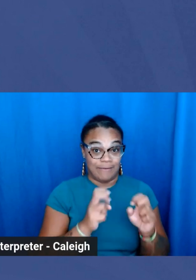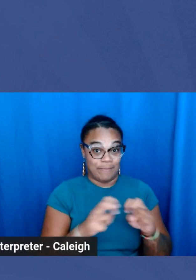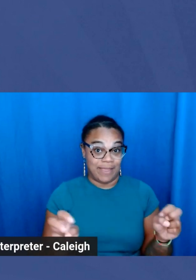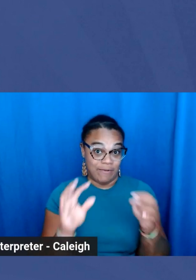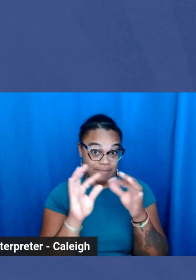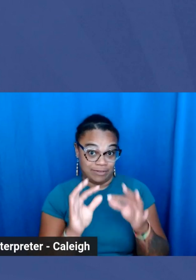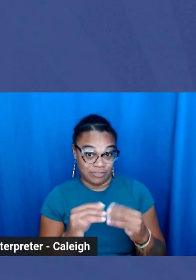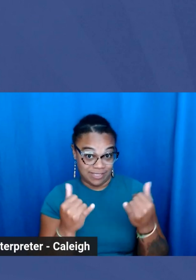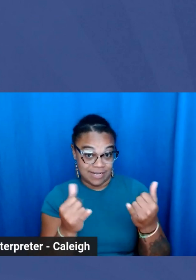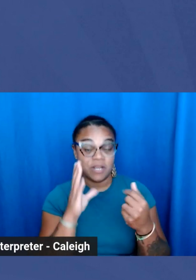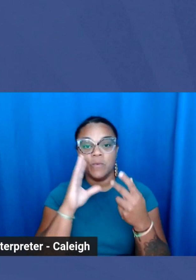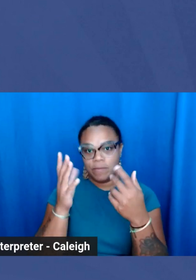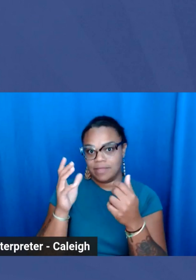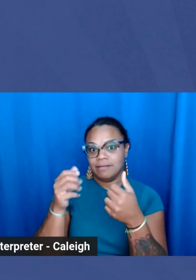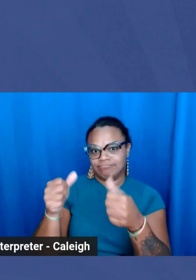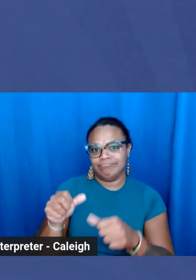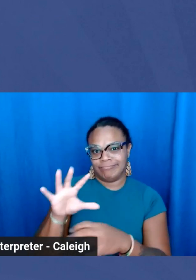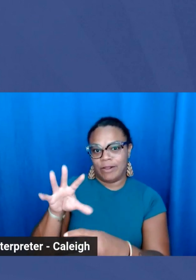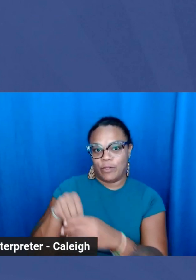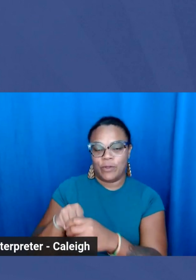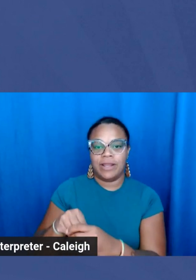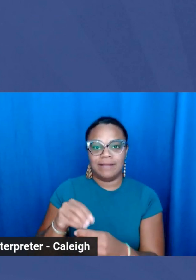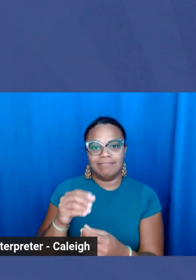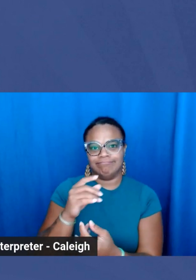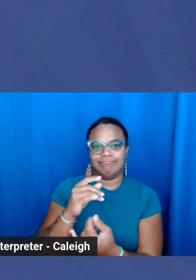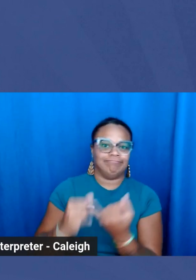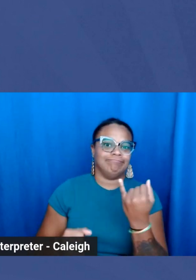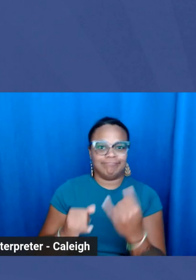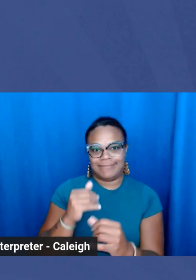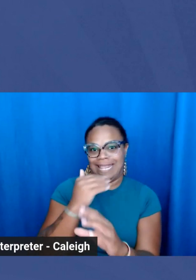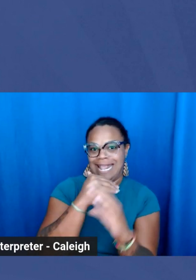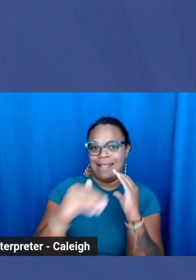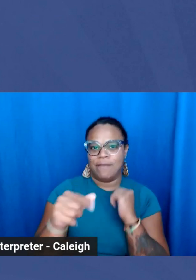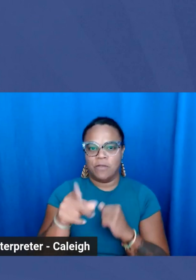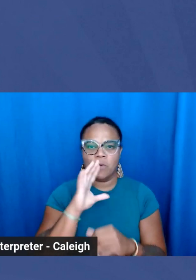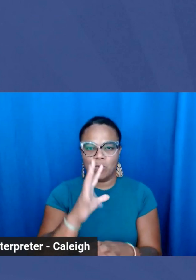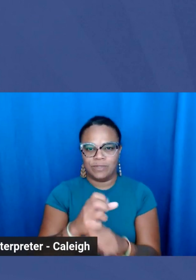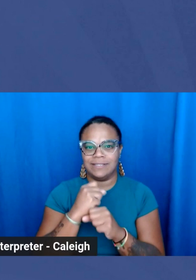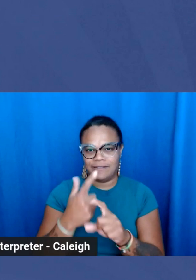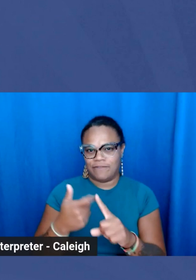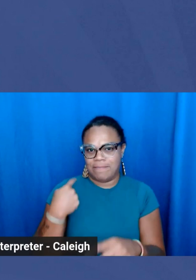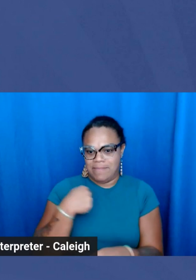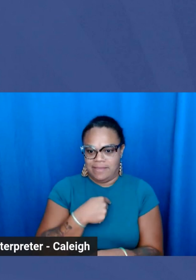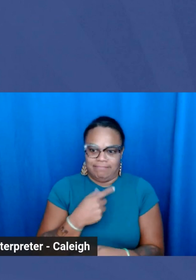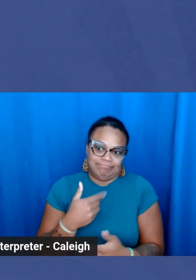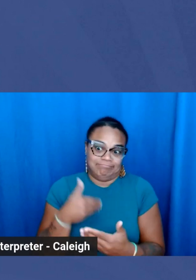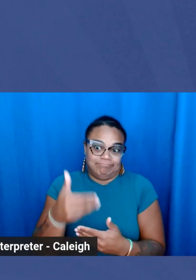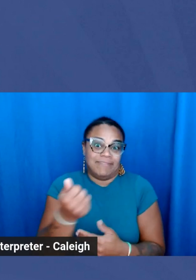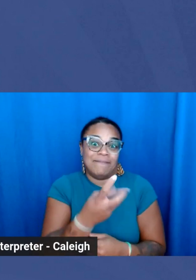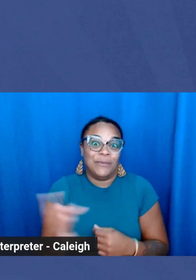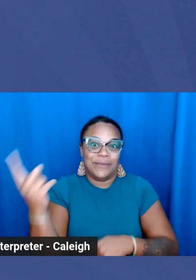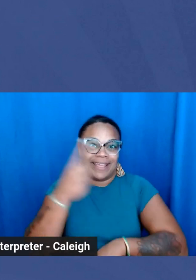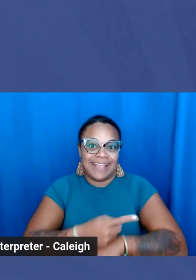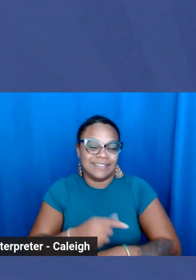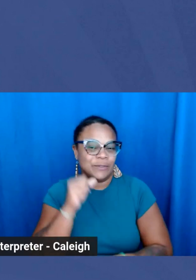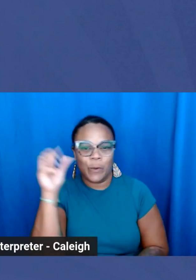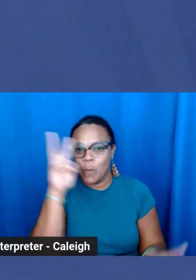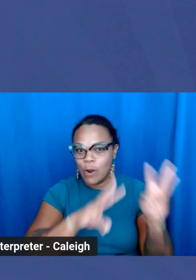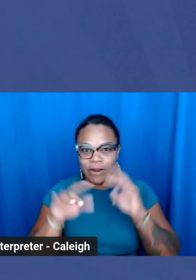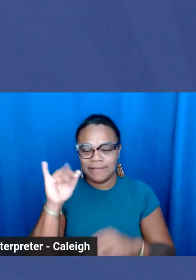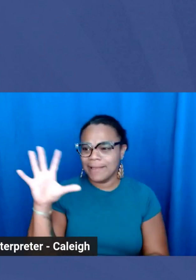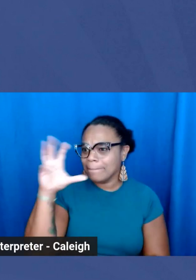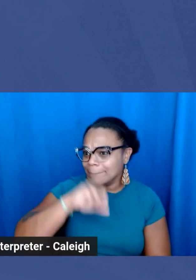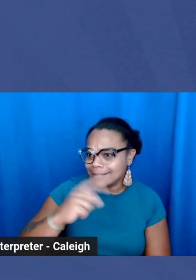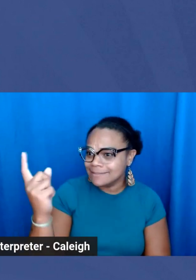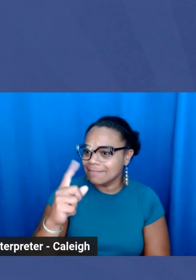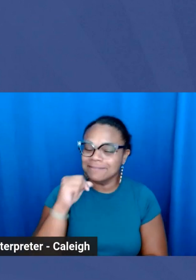today will be included in a wrap-up email that you'll receive from me in the coming days. So don't worry if you missed something. I'll send